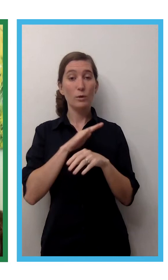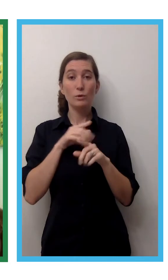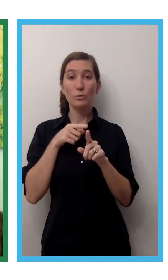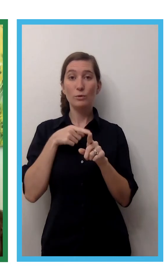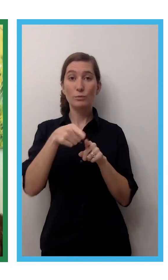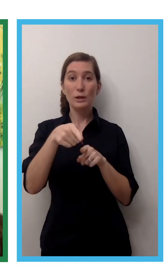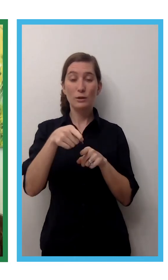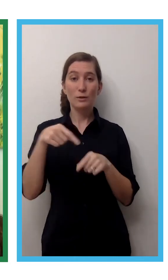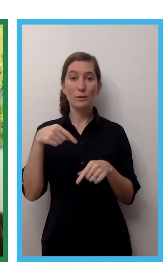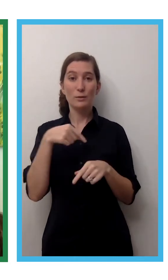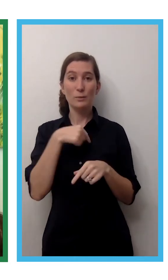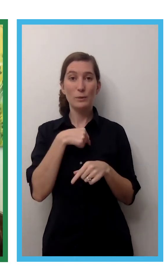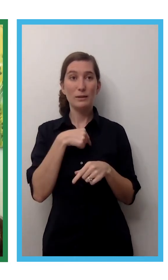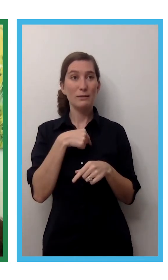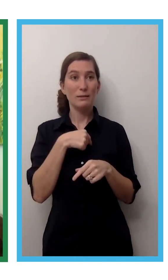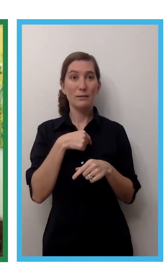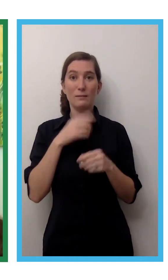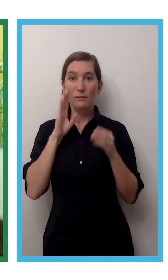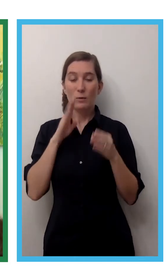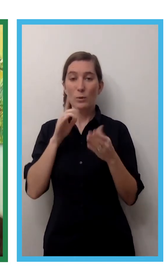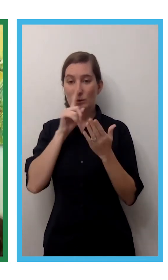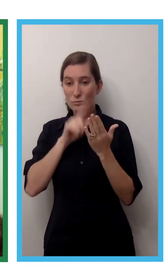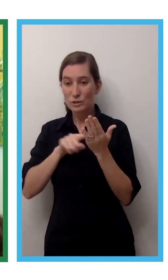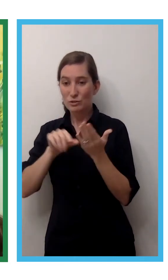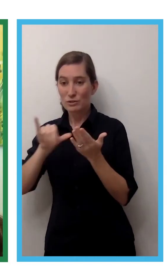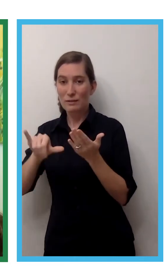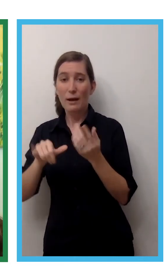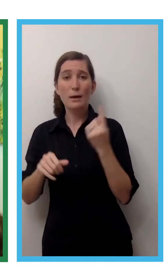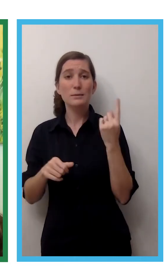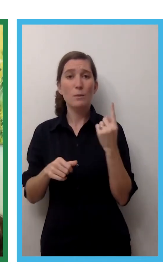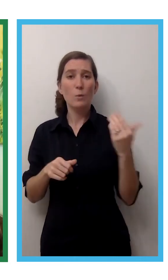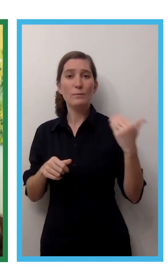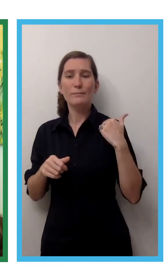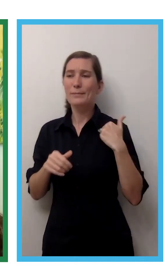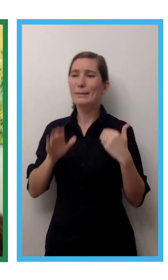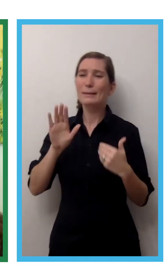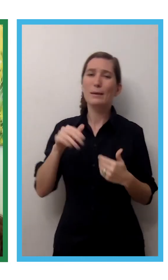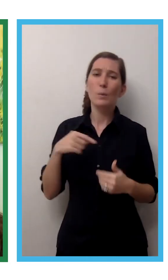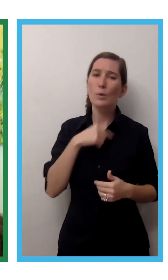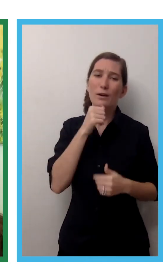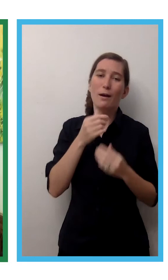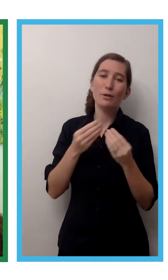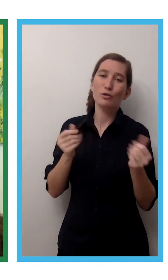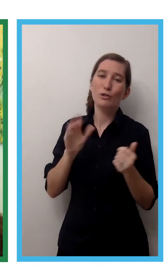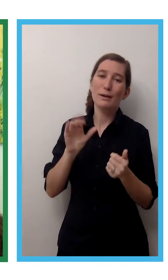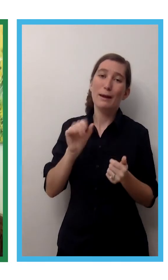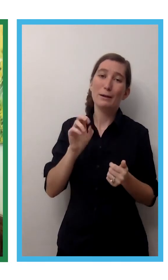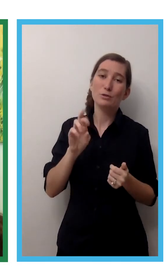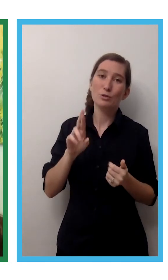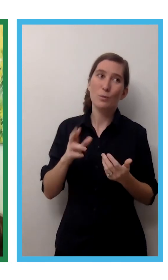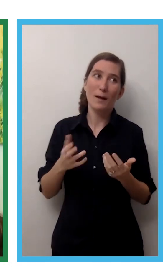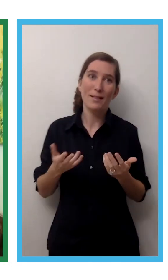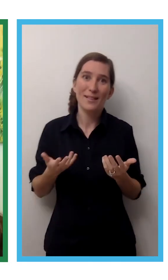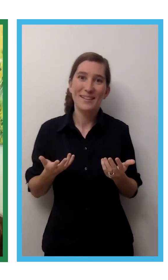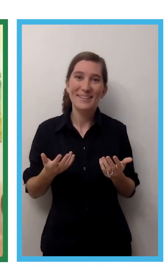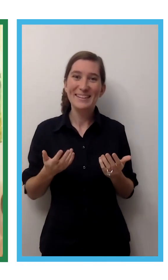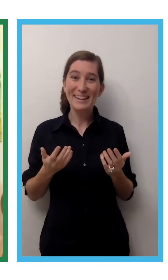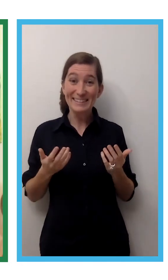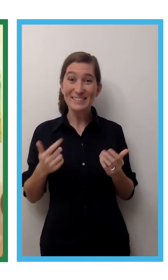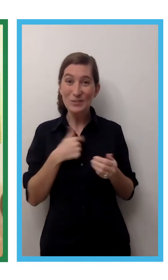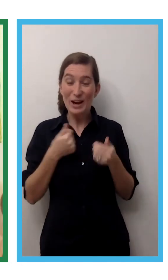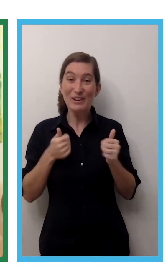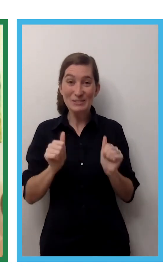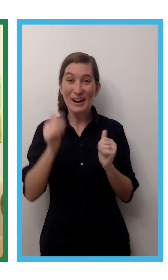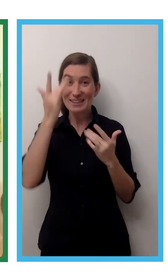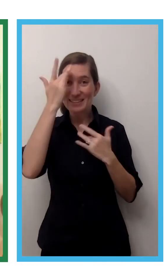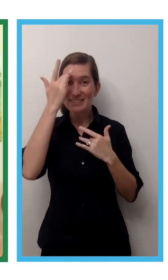do you say when you are trying to do that? So I think certainly that was some of the most impactful that I've